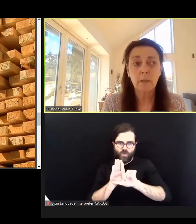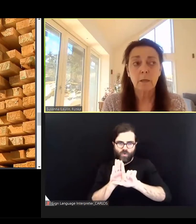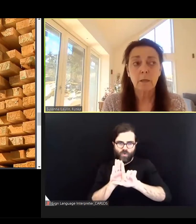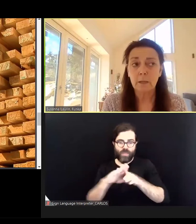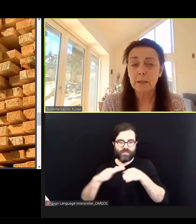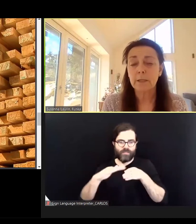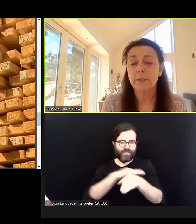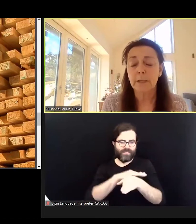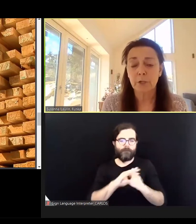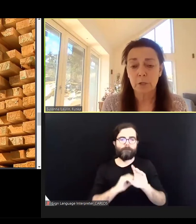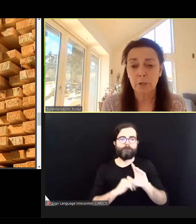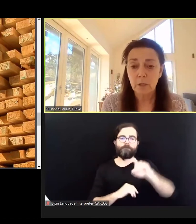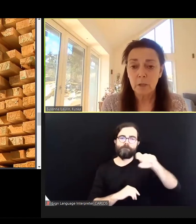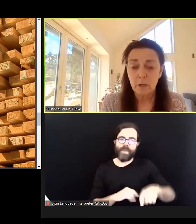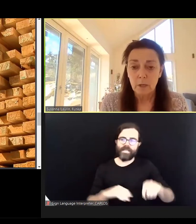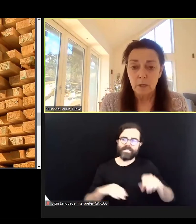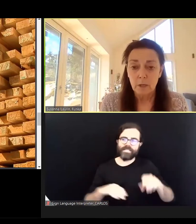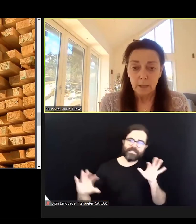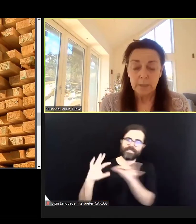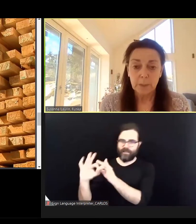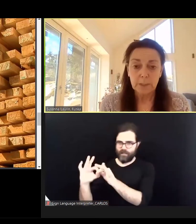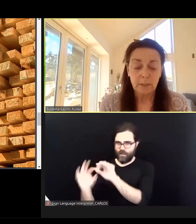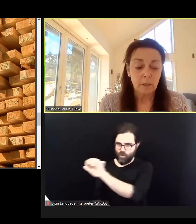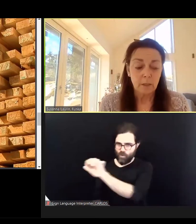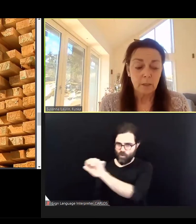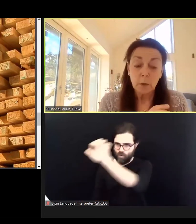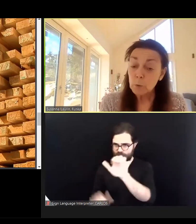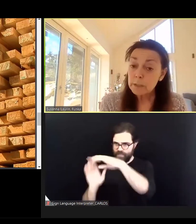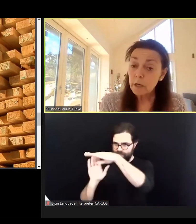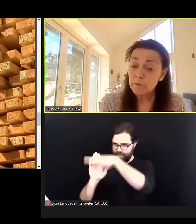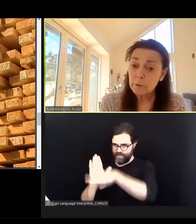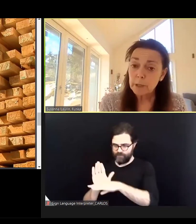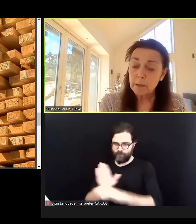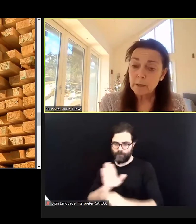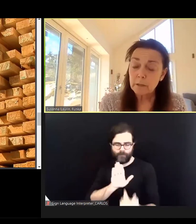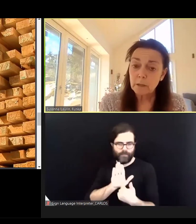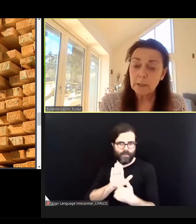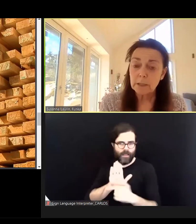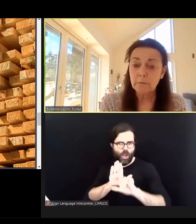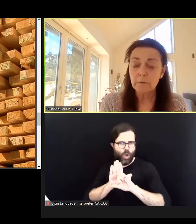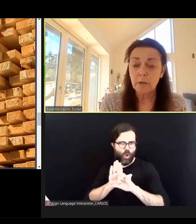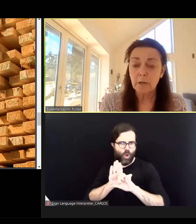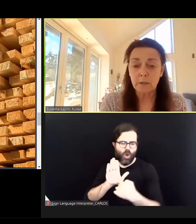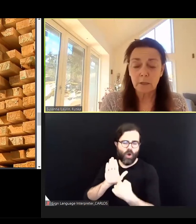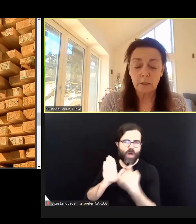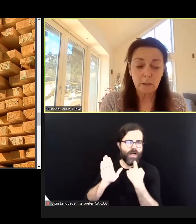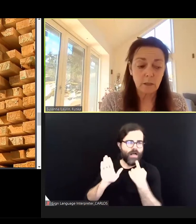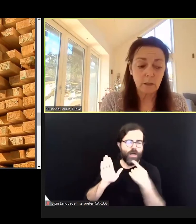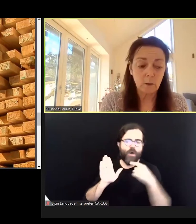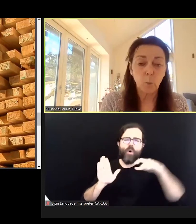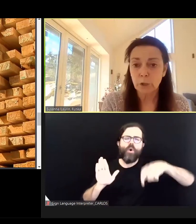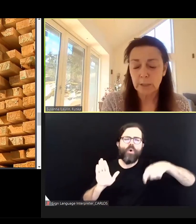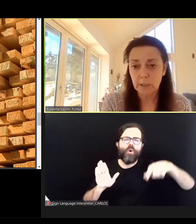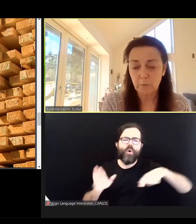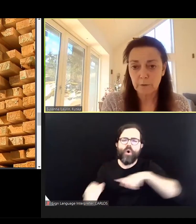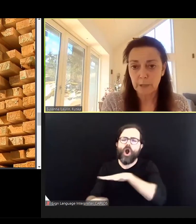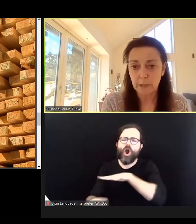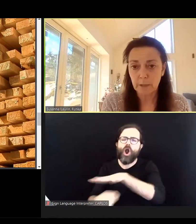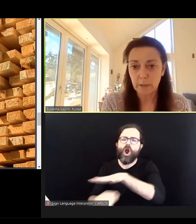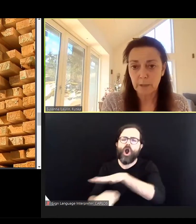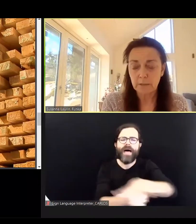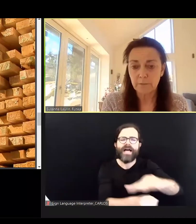ebooks, e-readers, computers, smartphones, and so on are not European companies. But if they want to sell their products and services in